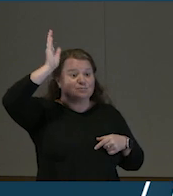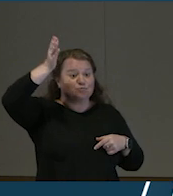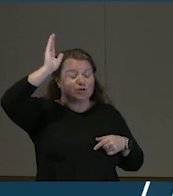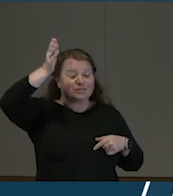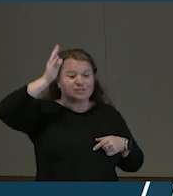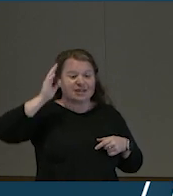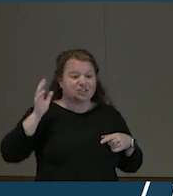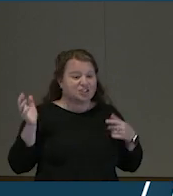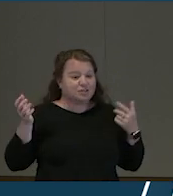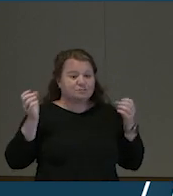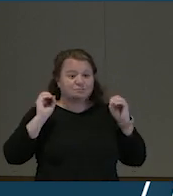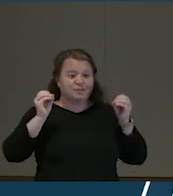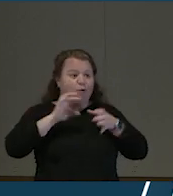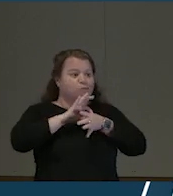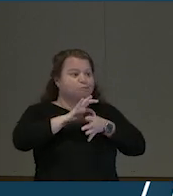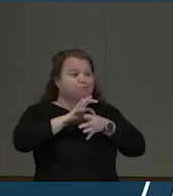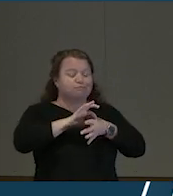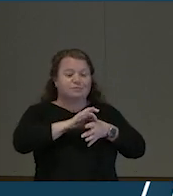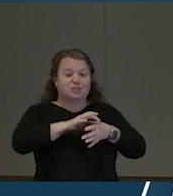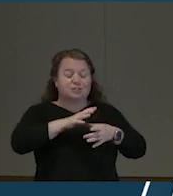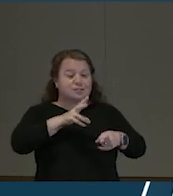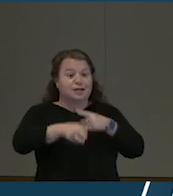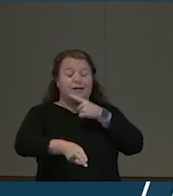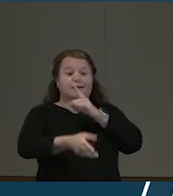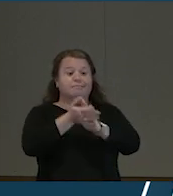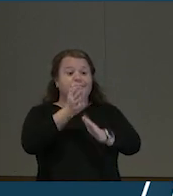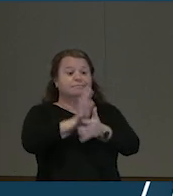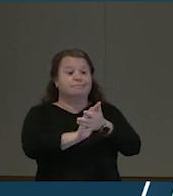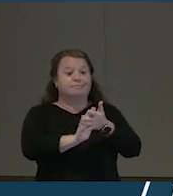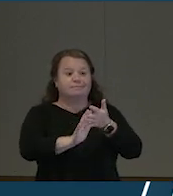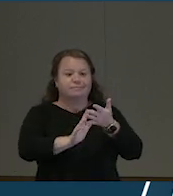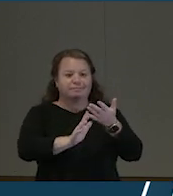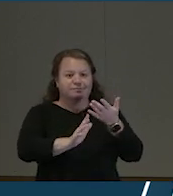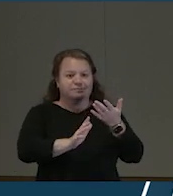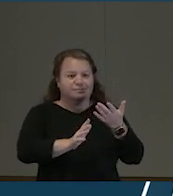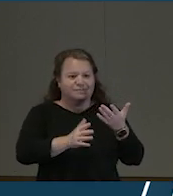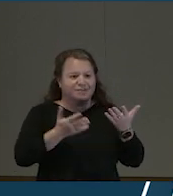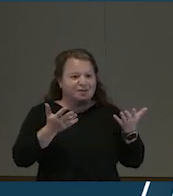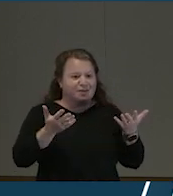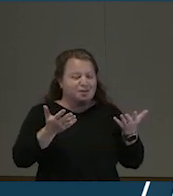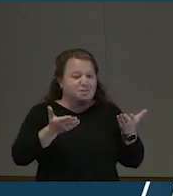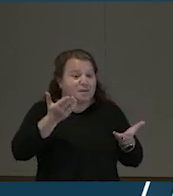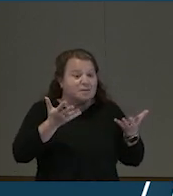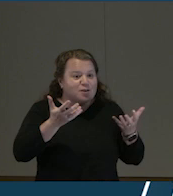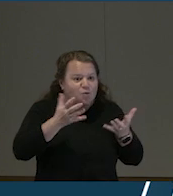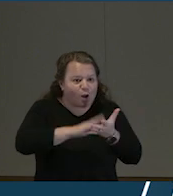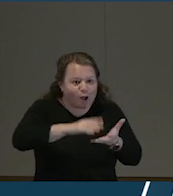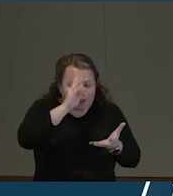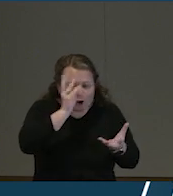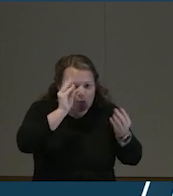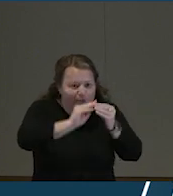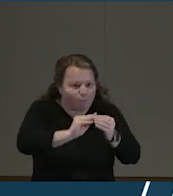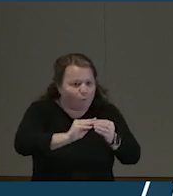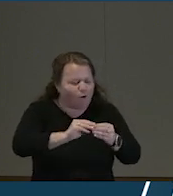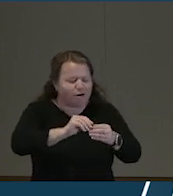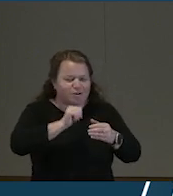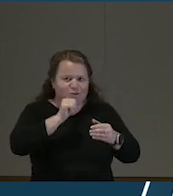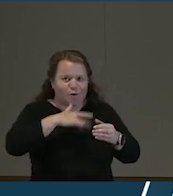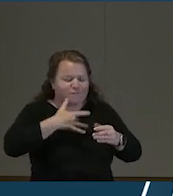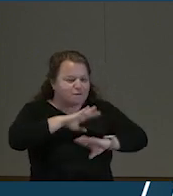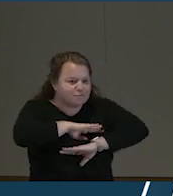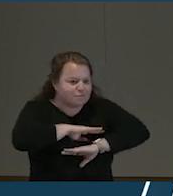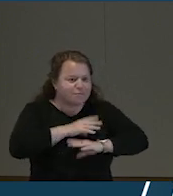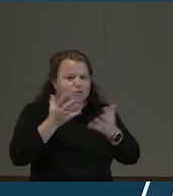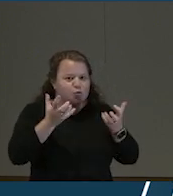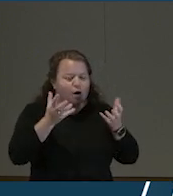no context, it's abrupt, it was incomplete, maybe you wanted to learn more about ending play, you're not satisfied, right? And we